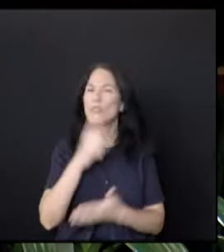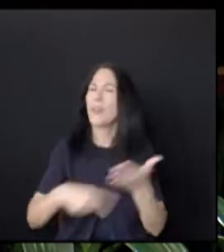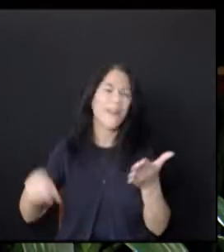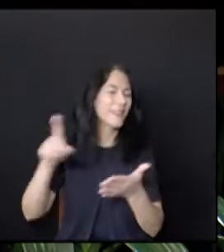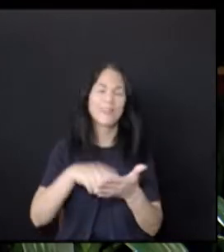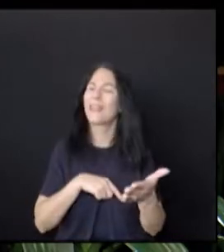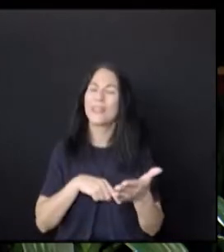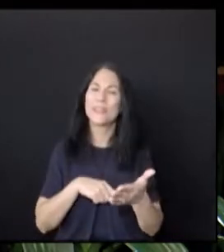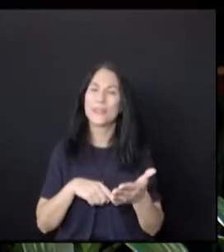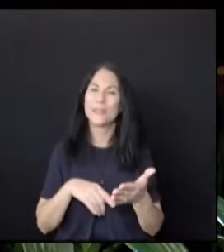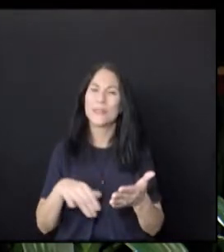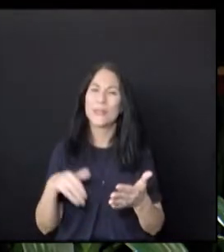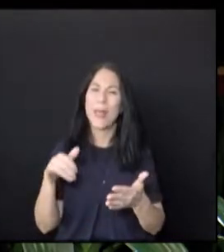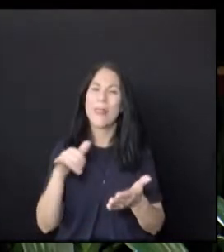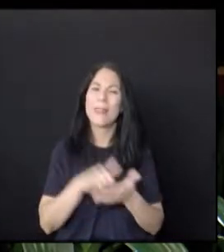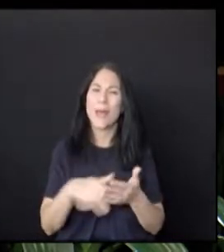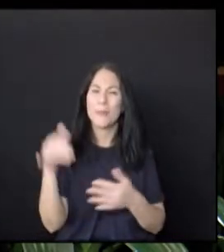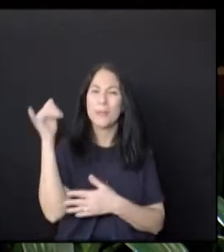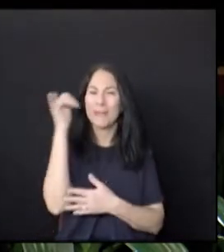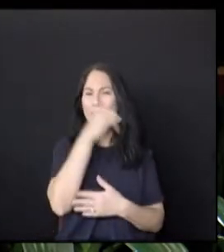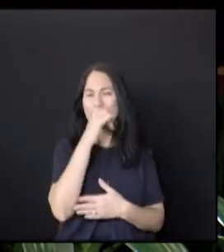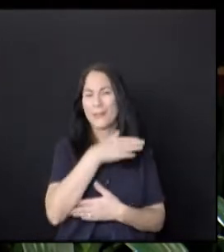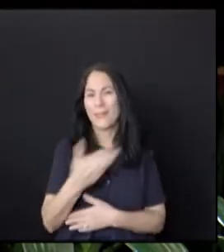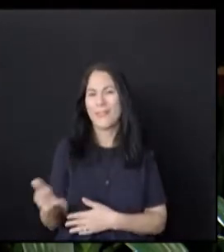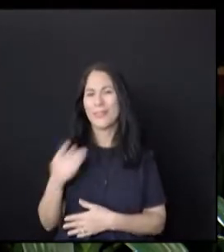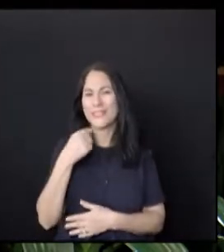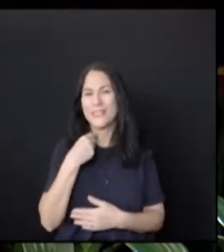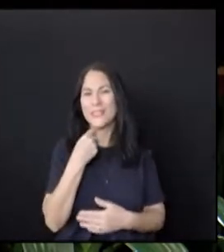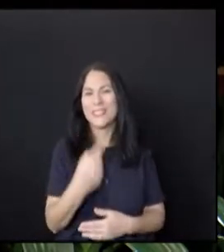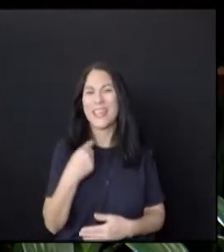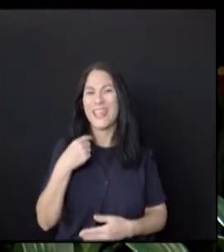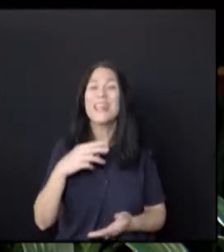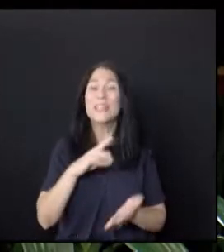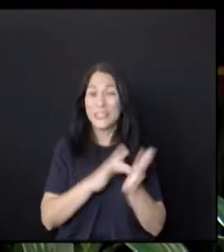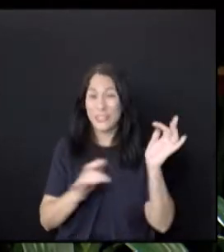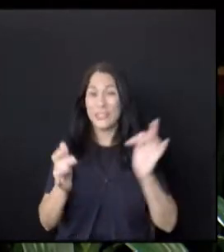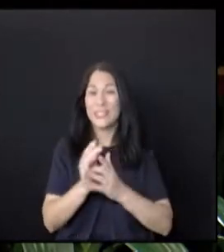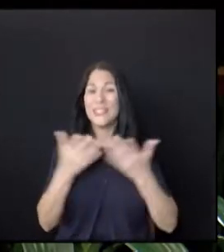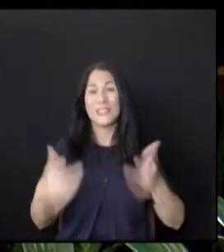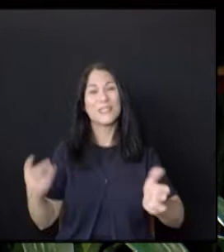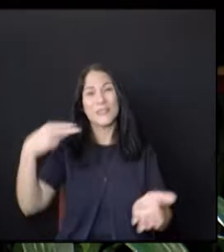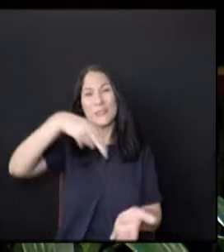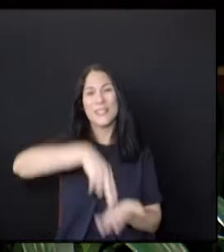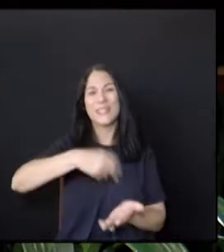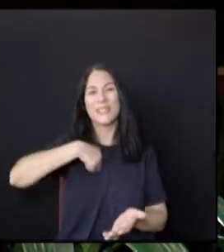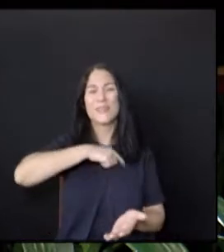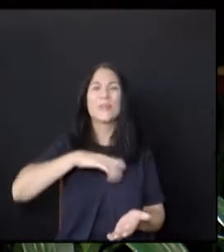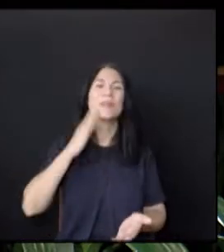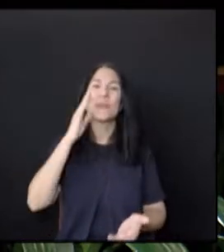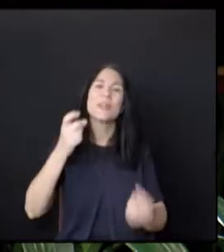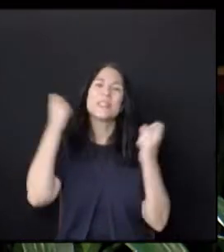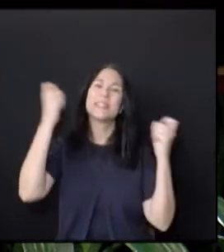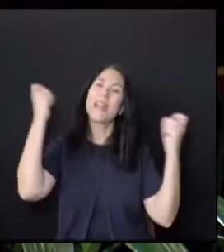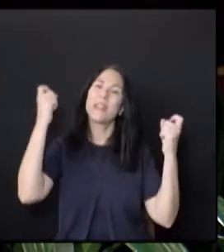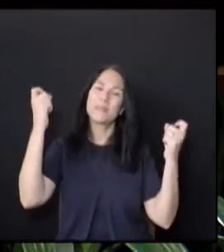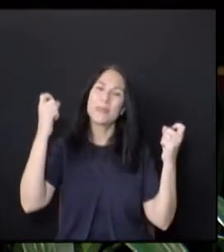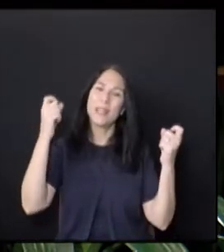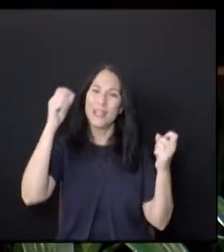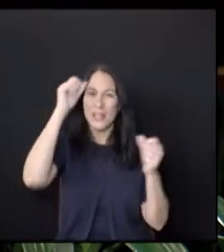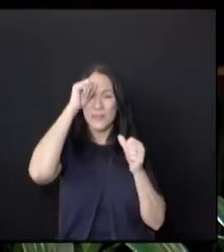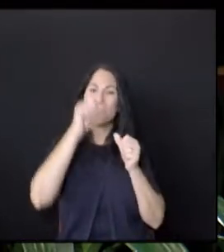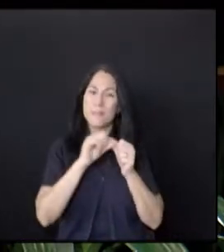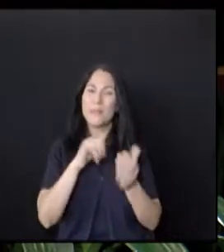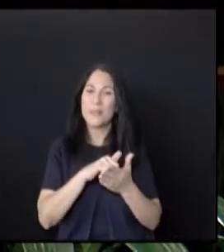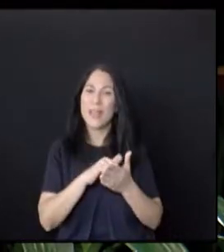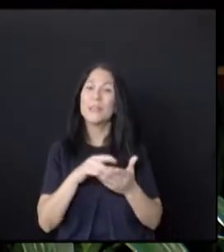the silliest thing we'd ever say. Jesus has risen, and we will celebrate, and we will commemorate that next Sunday. Truly,